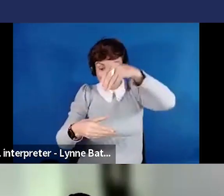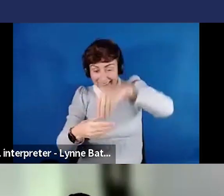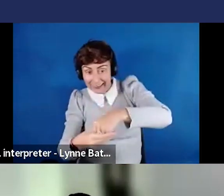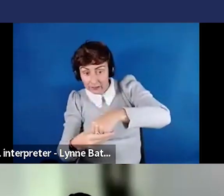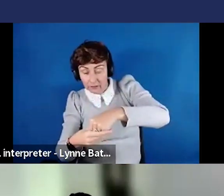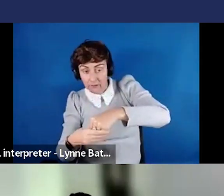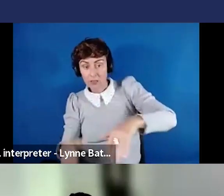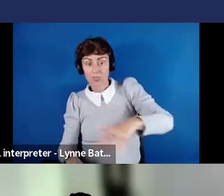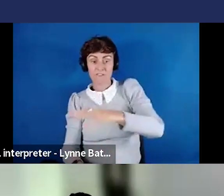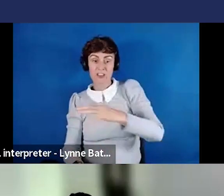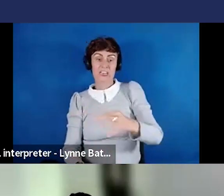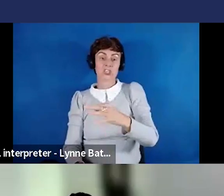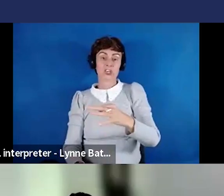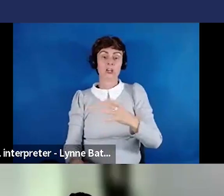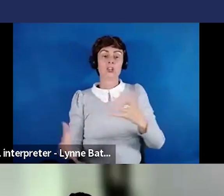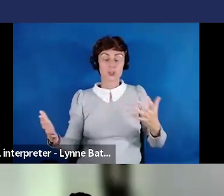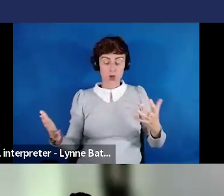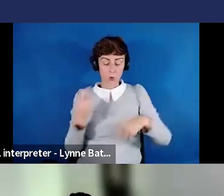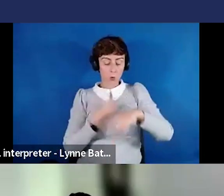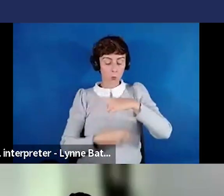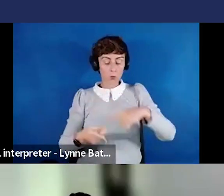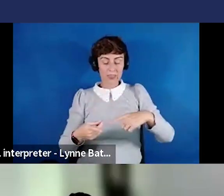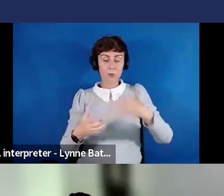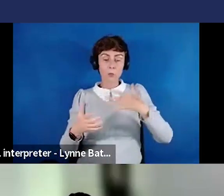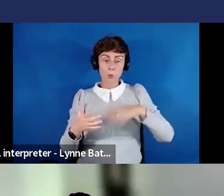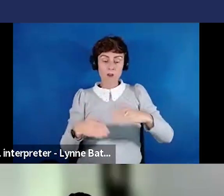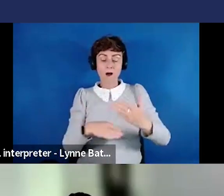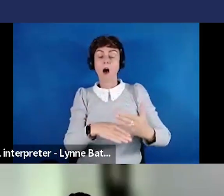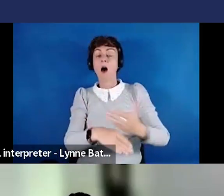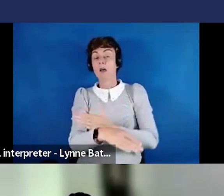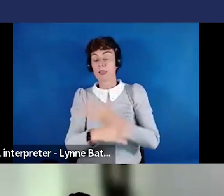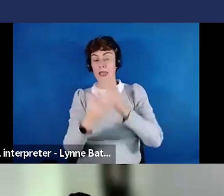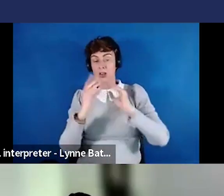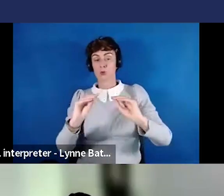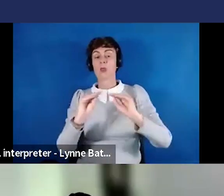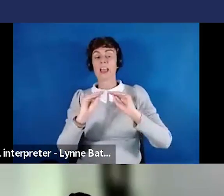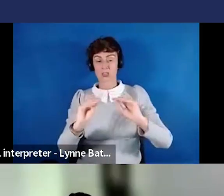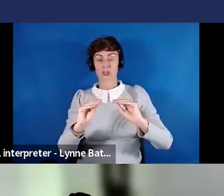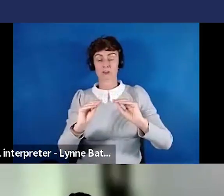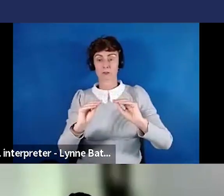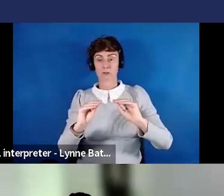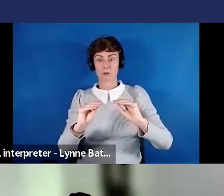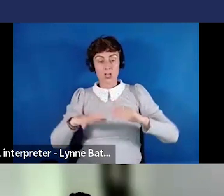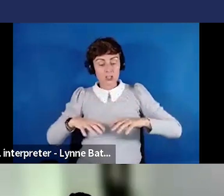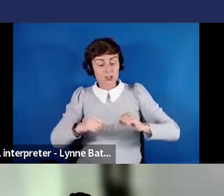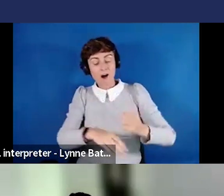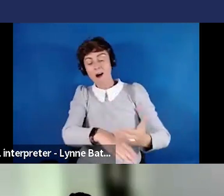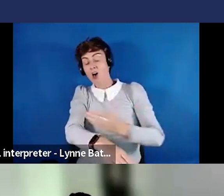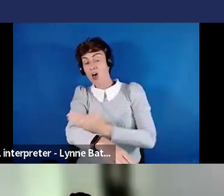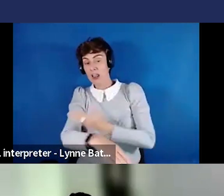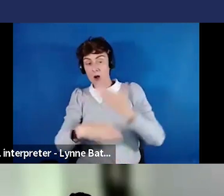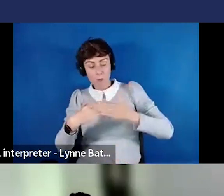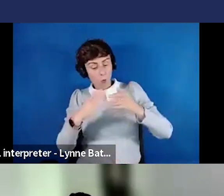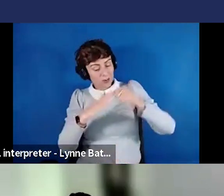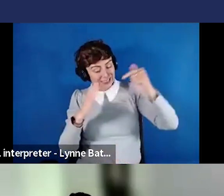lot of the way that we can tackle that is much earlier education, much more in-depth engagement of dads